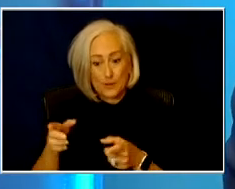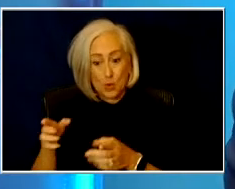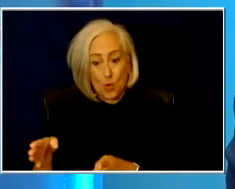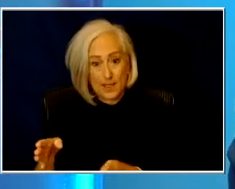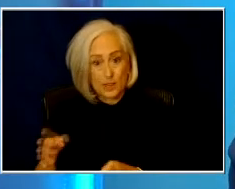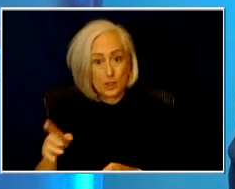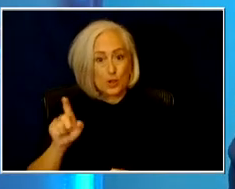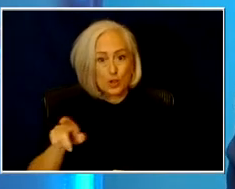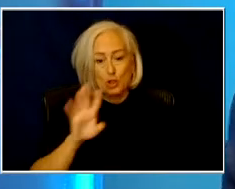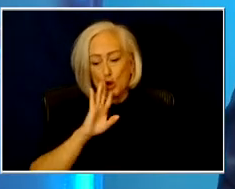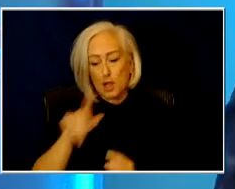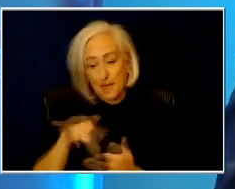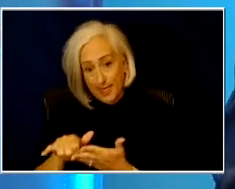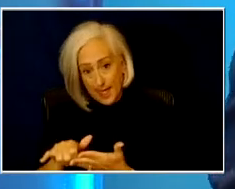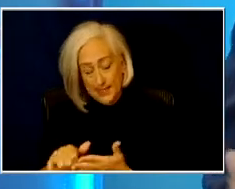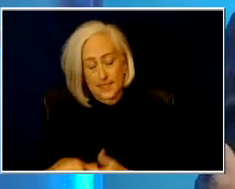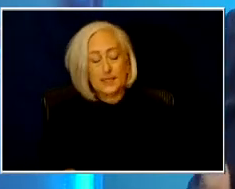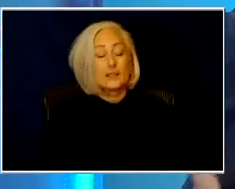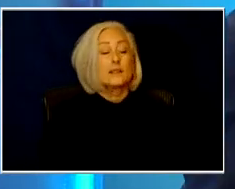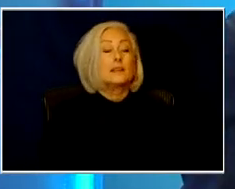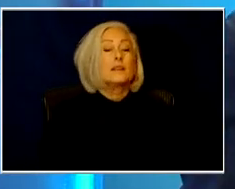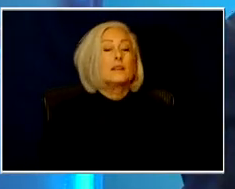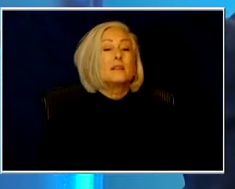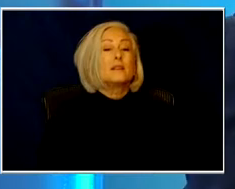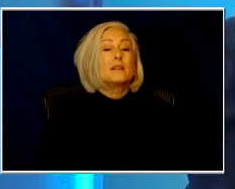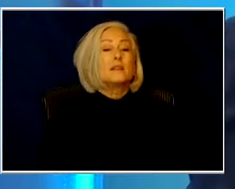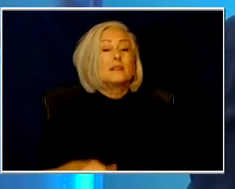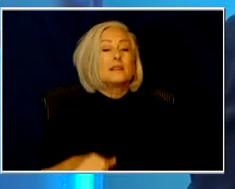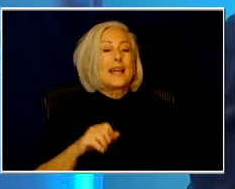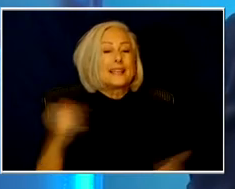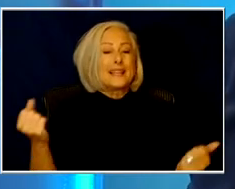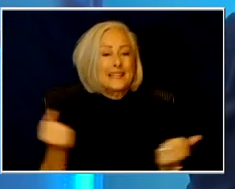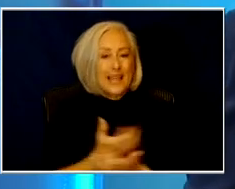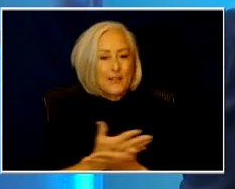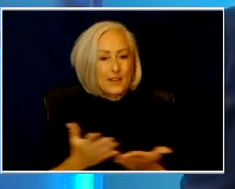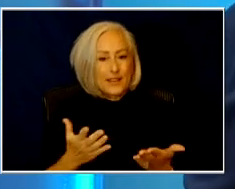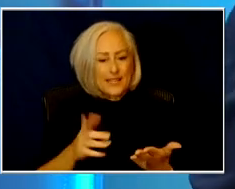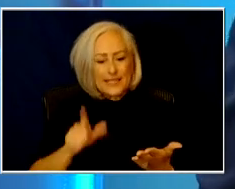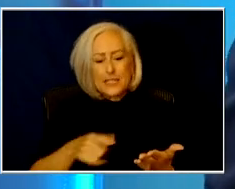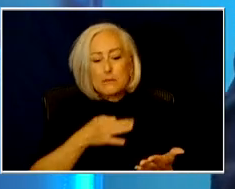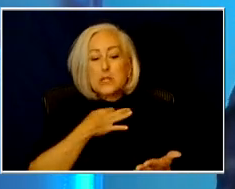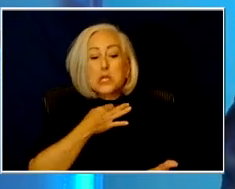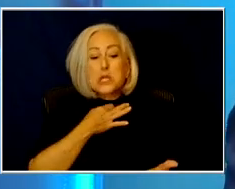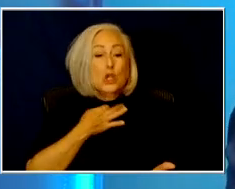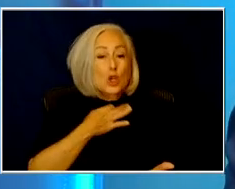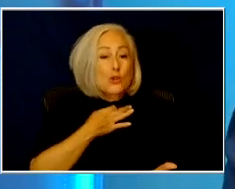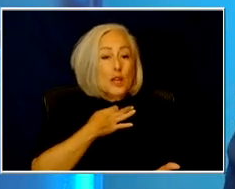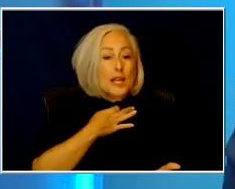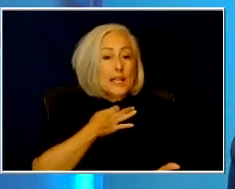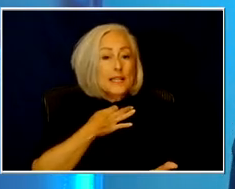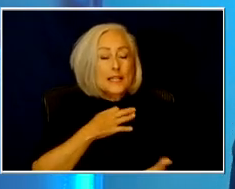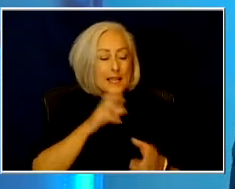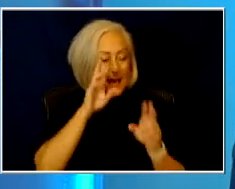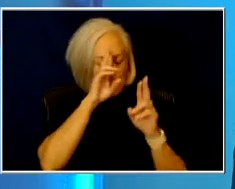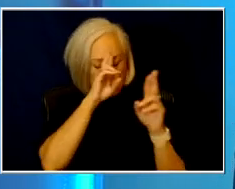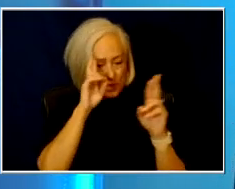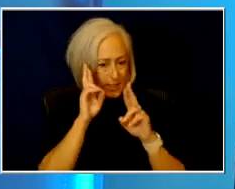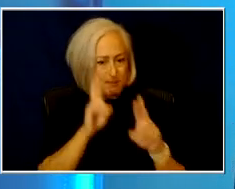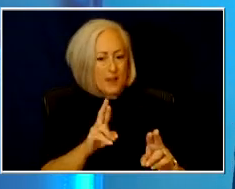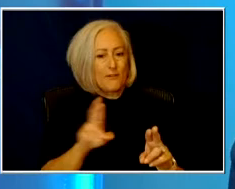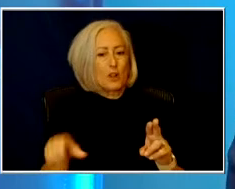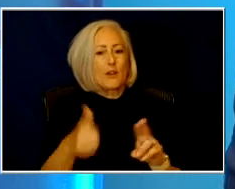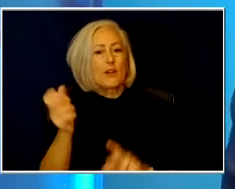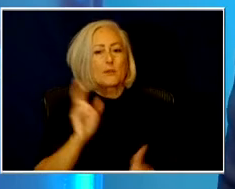about and just all of us have to be incredibly inquisitive curious and respectful of everyone's opinions when we talk about